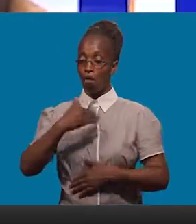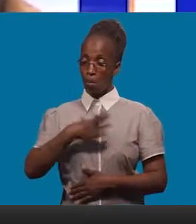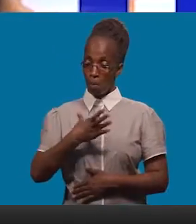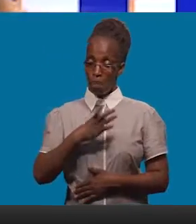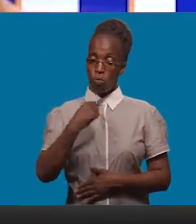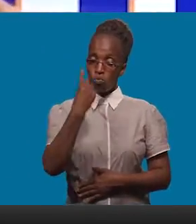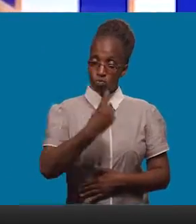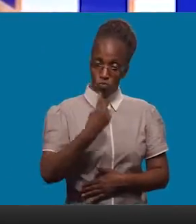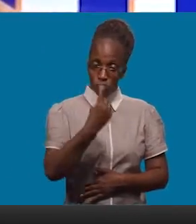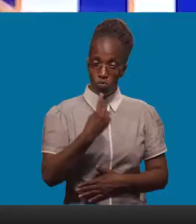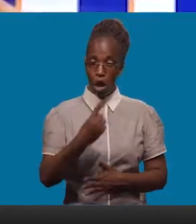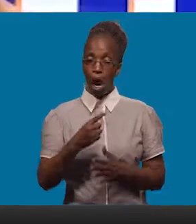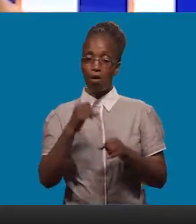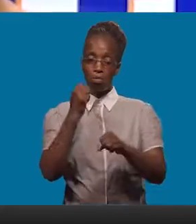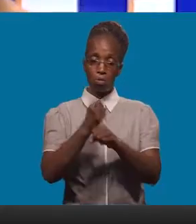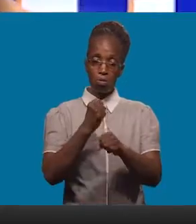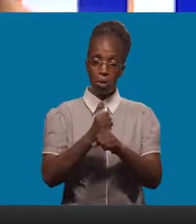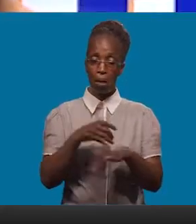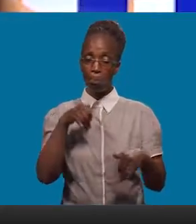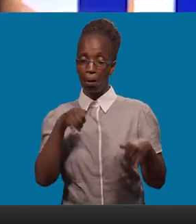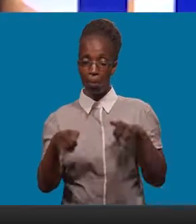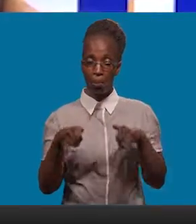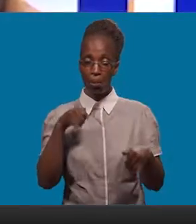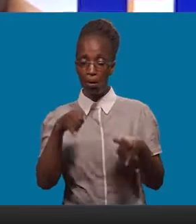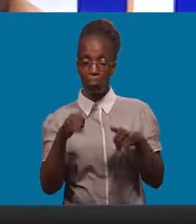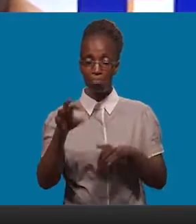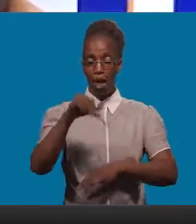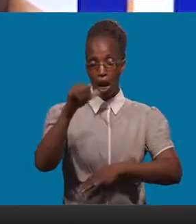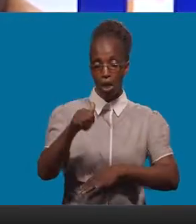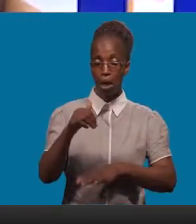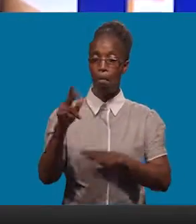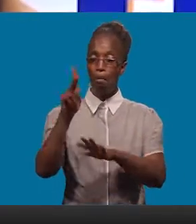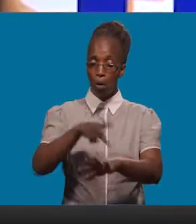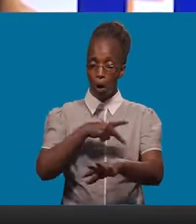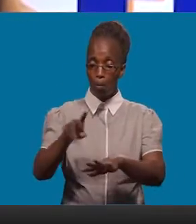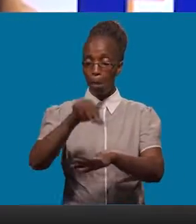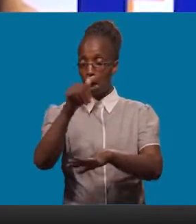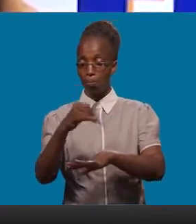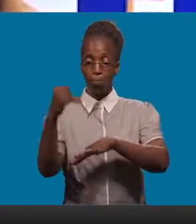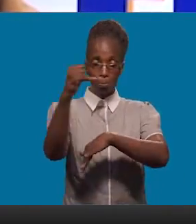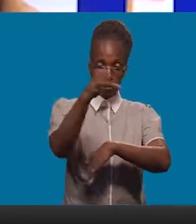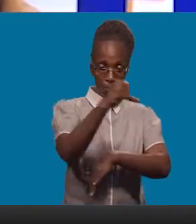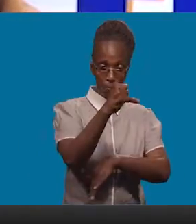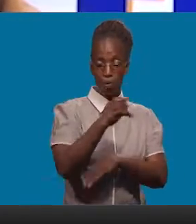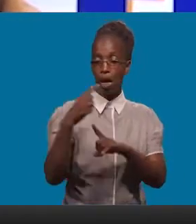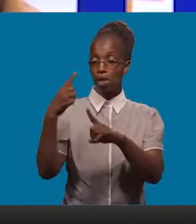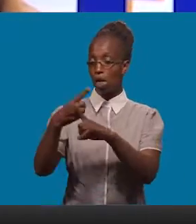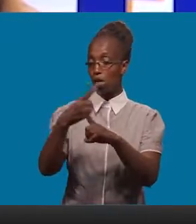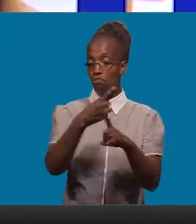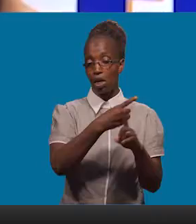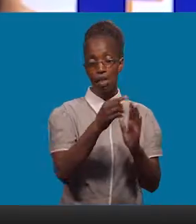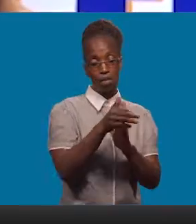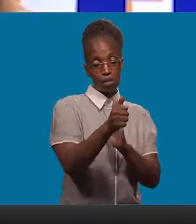also those who are actually singing, giving poems and drawing. So different skills children have, we're going to use them to actually